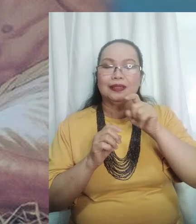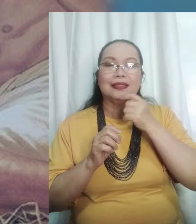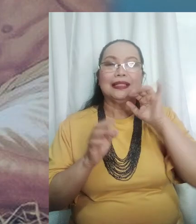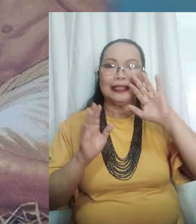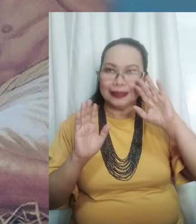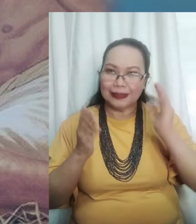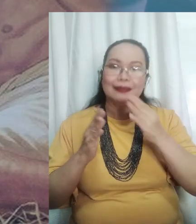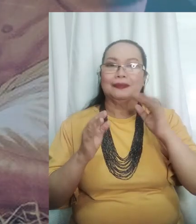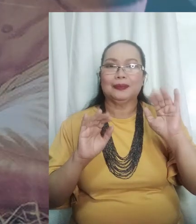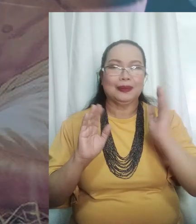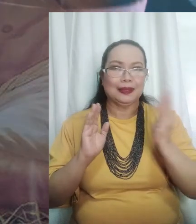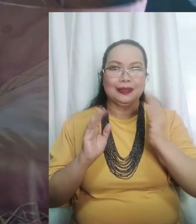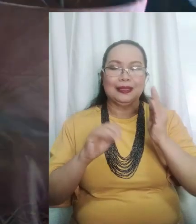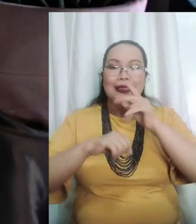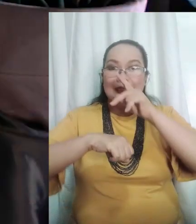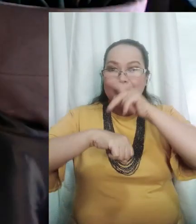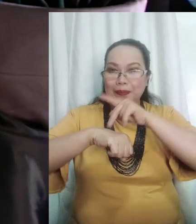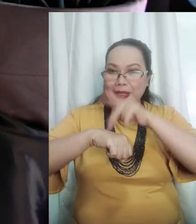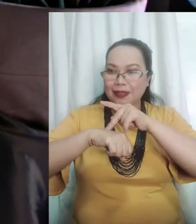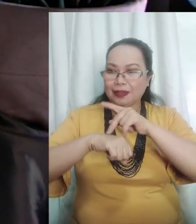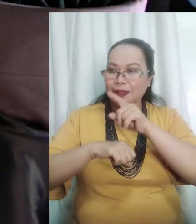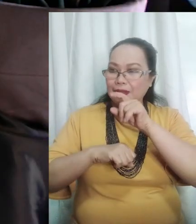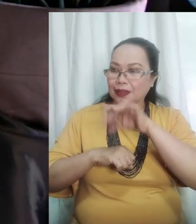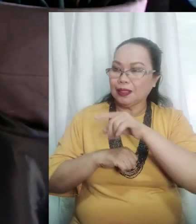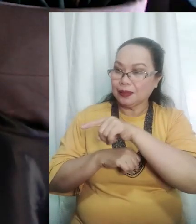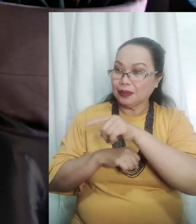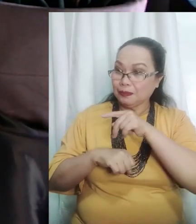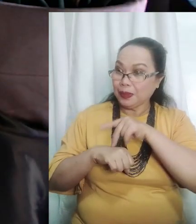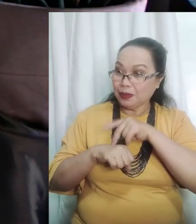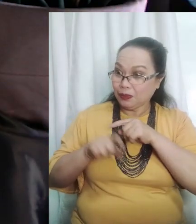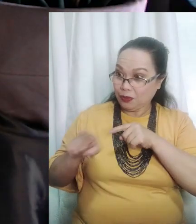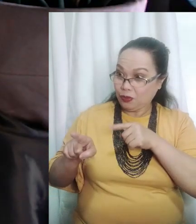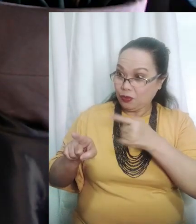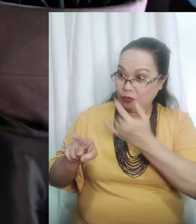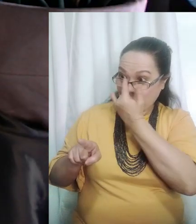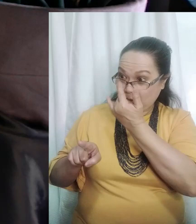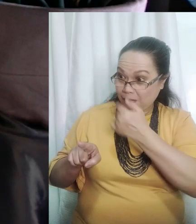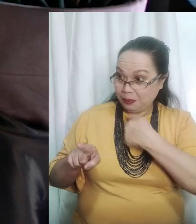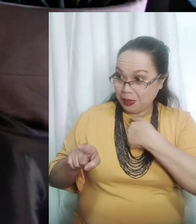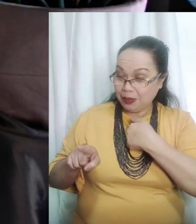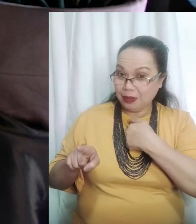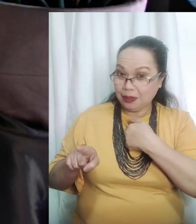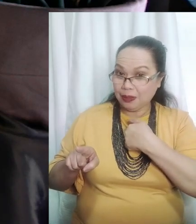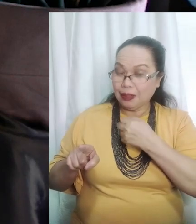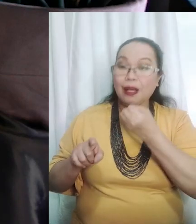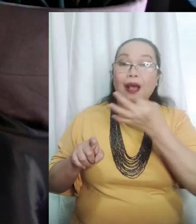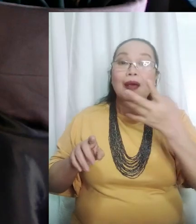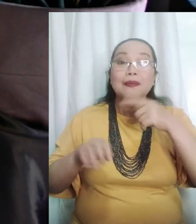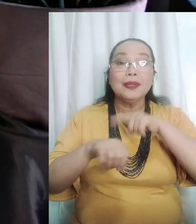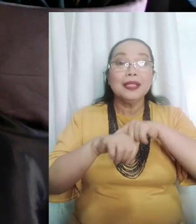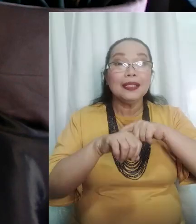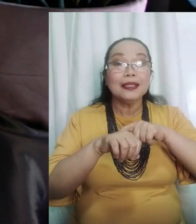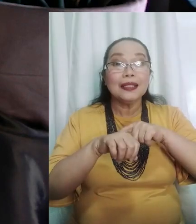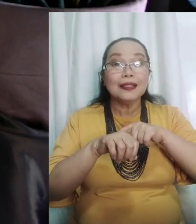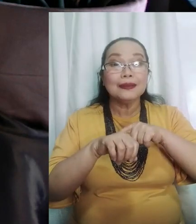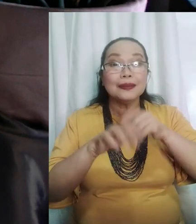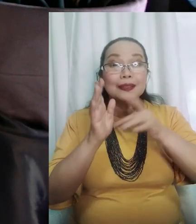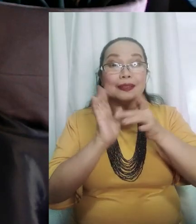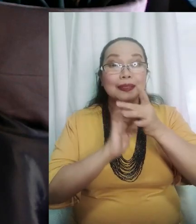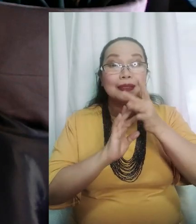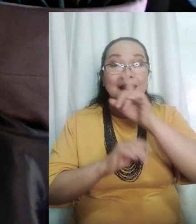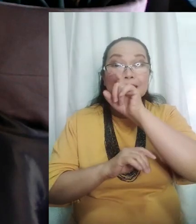asked Peter to test his desperation. Peter, do you love me? And how many times did Jesus ask